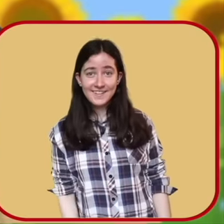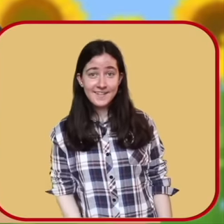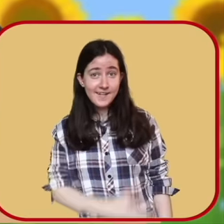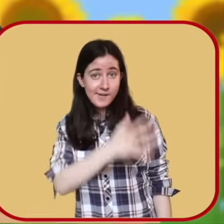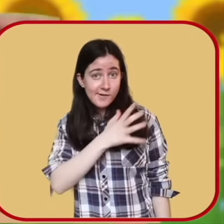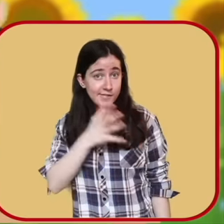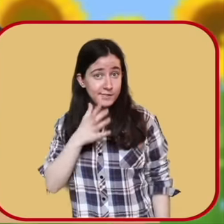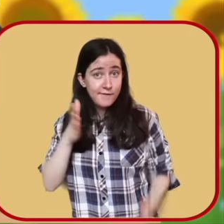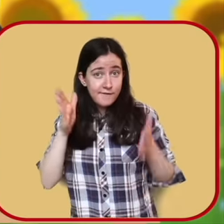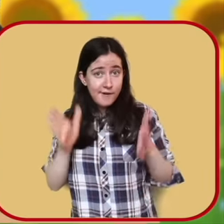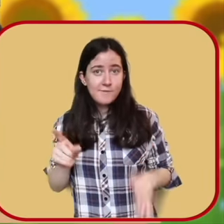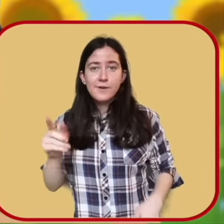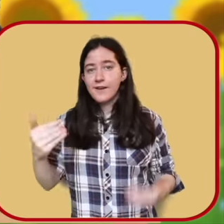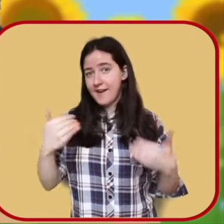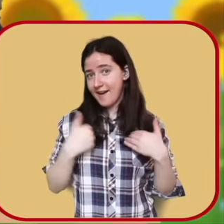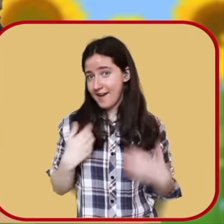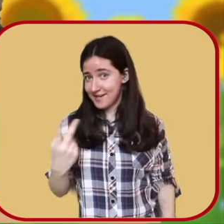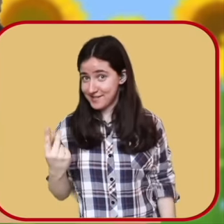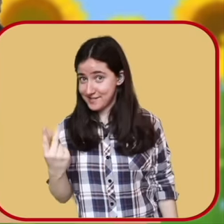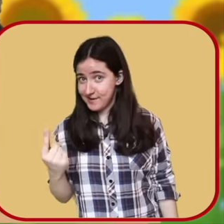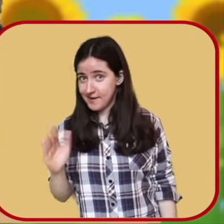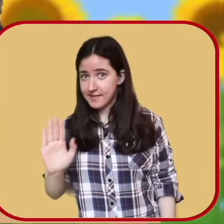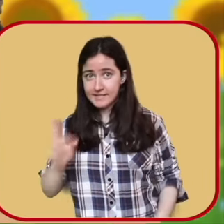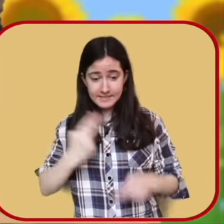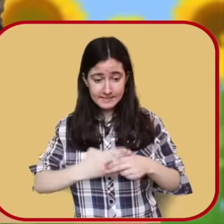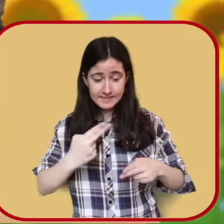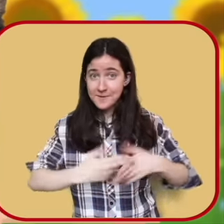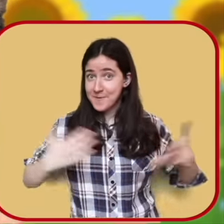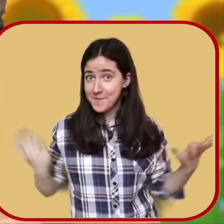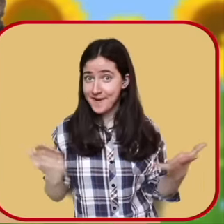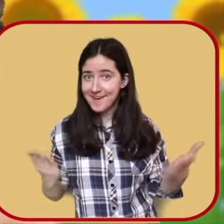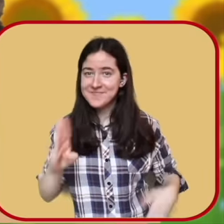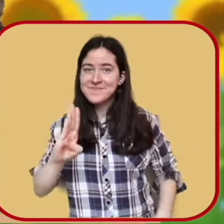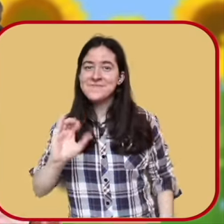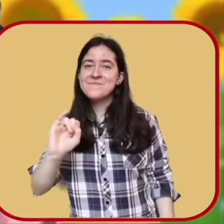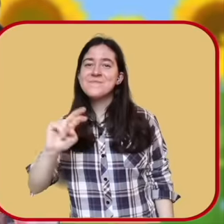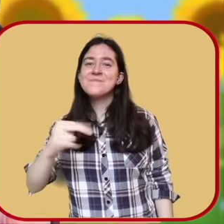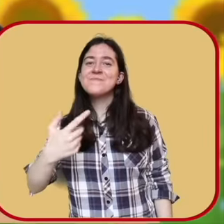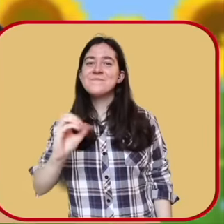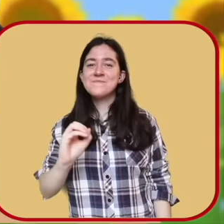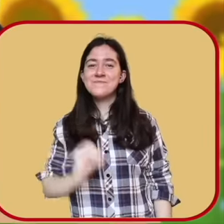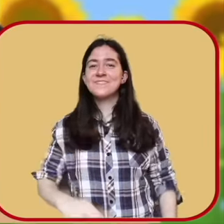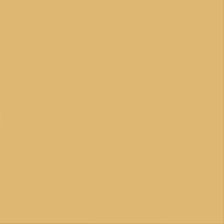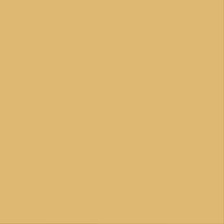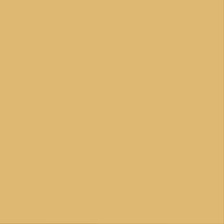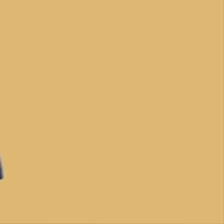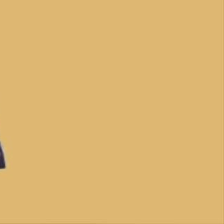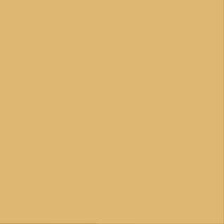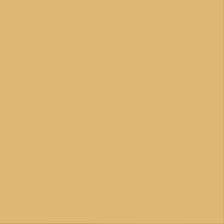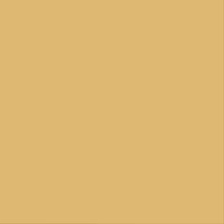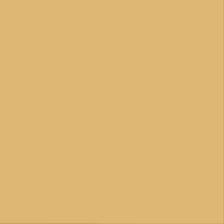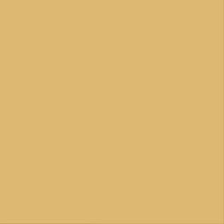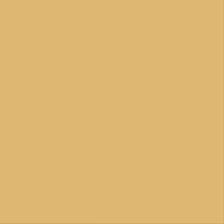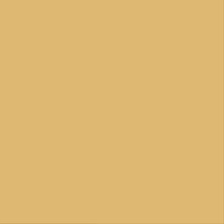Oh, there was a farmer, had a dog, and Bingo was his name. Oh,